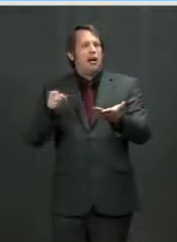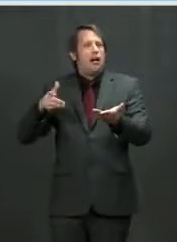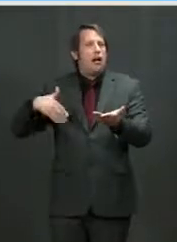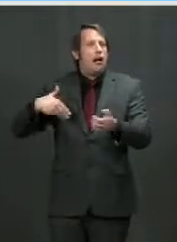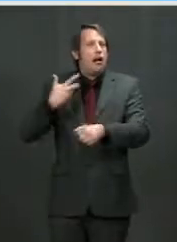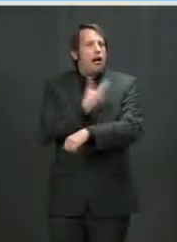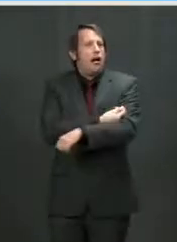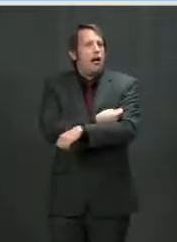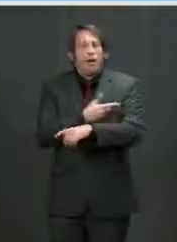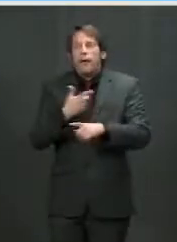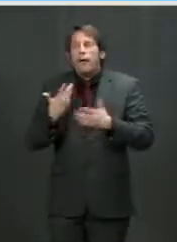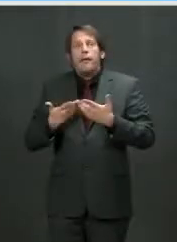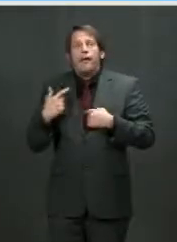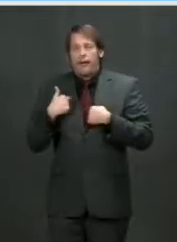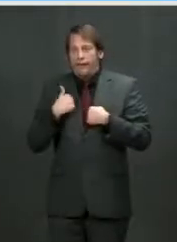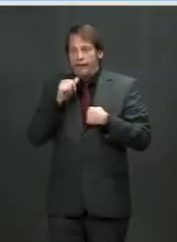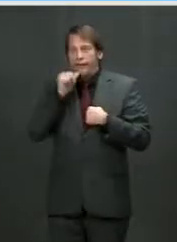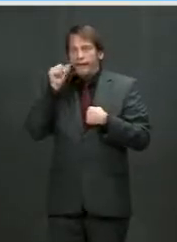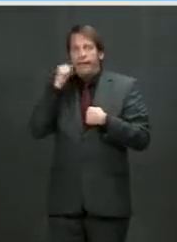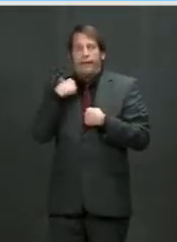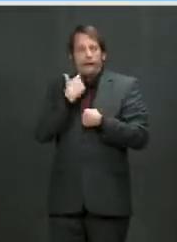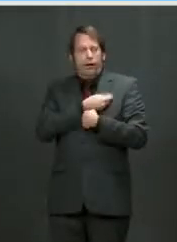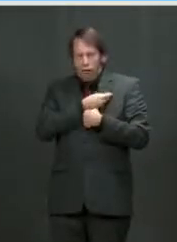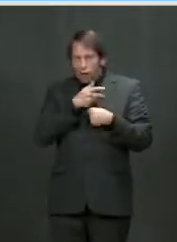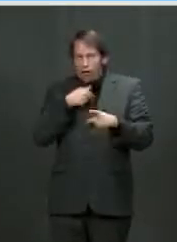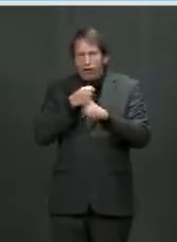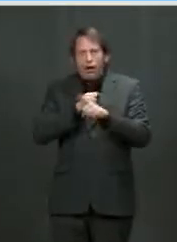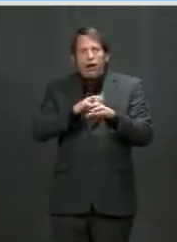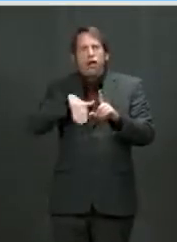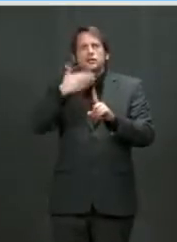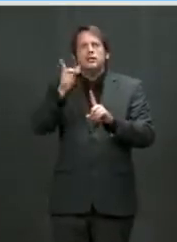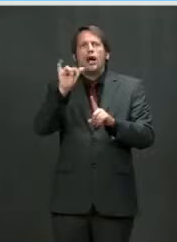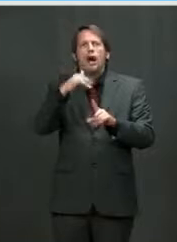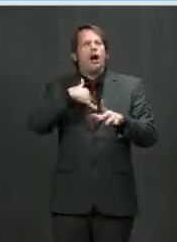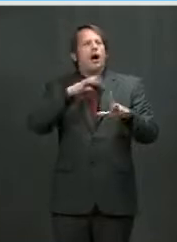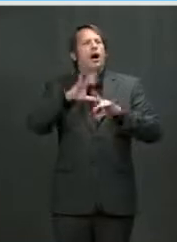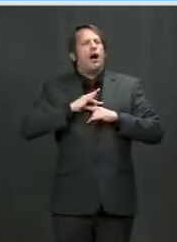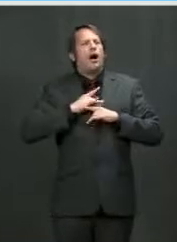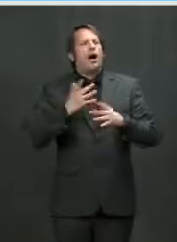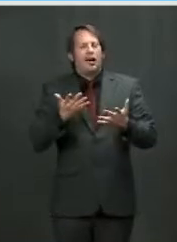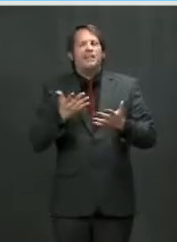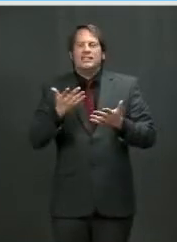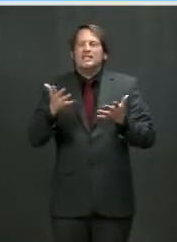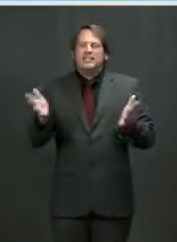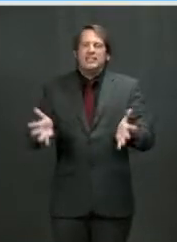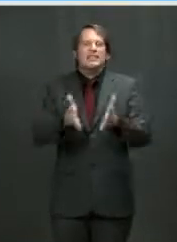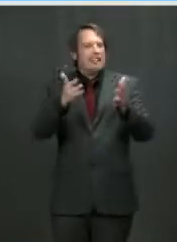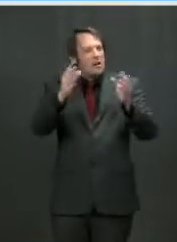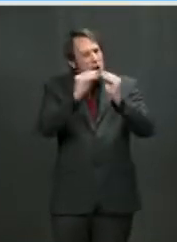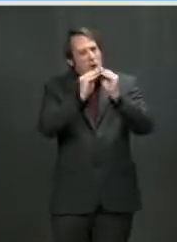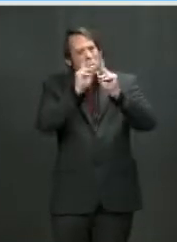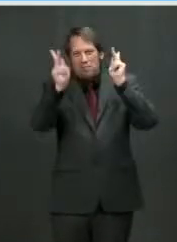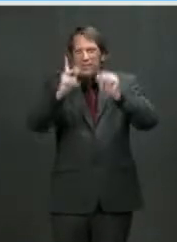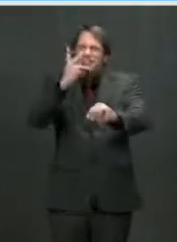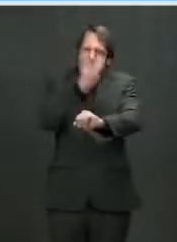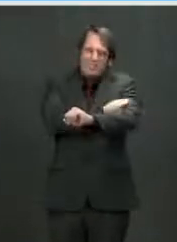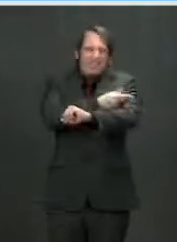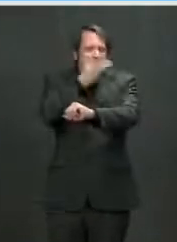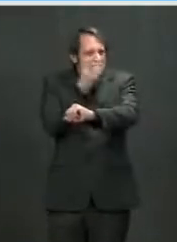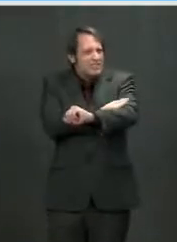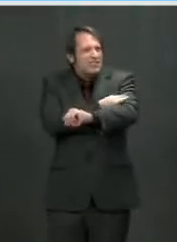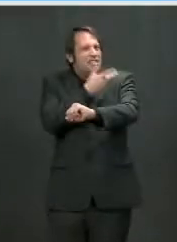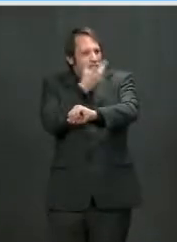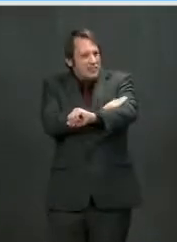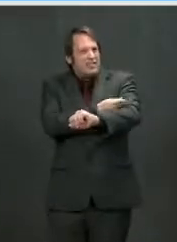what we really want to do is just scale up that vaccination more and more and more so that we can be in a place where we have